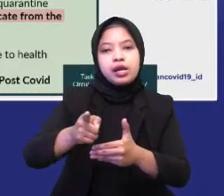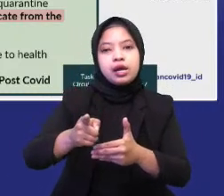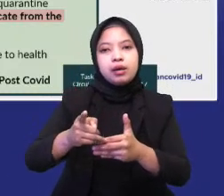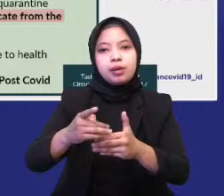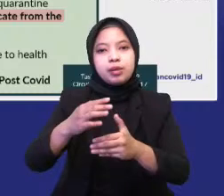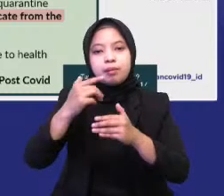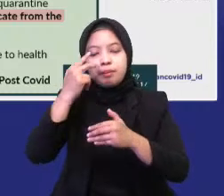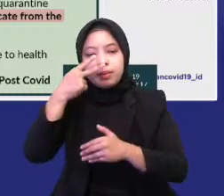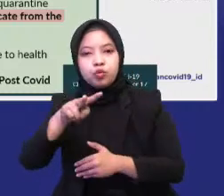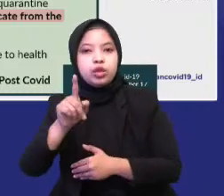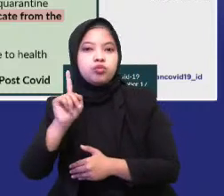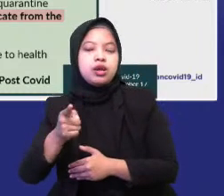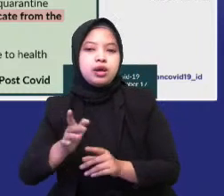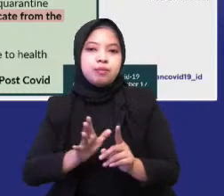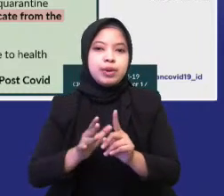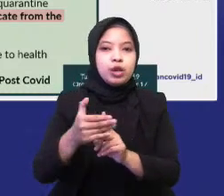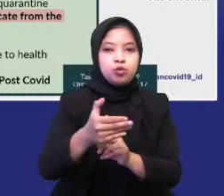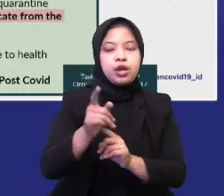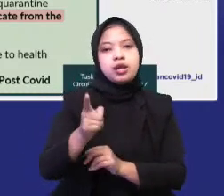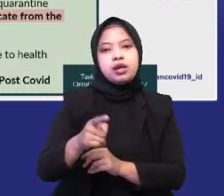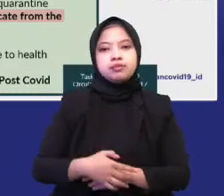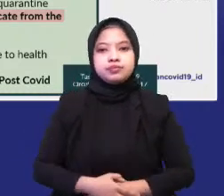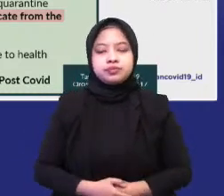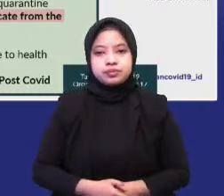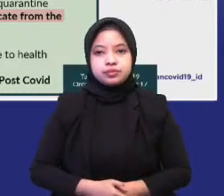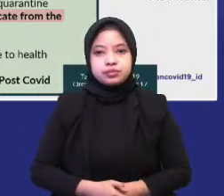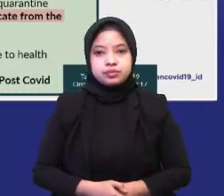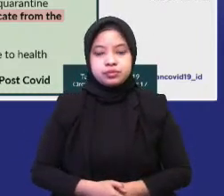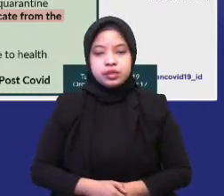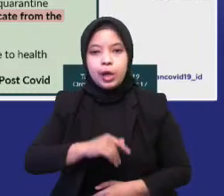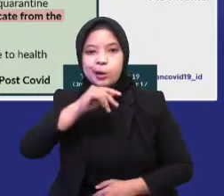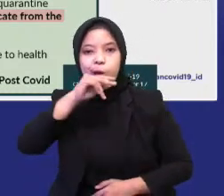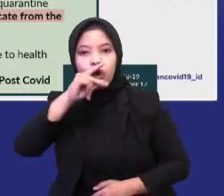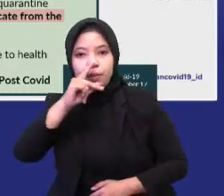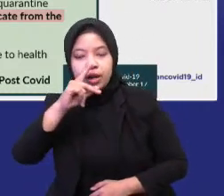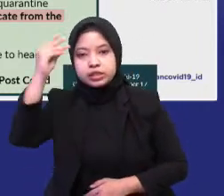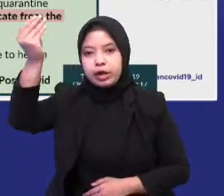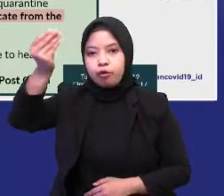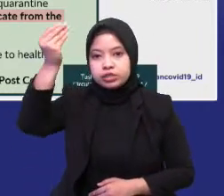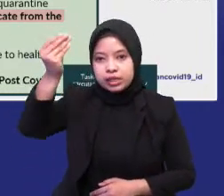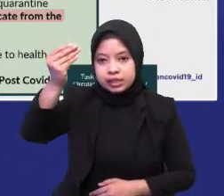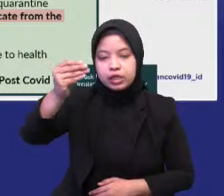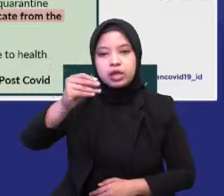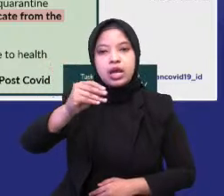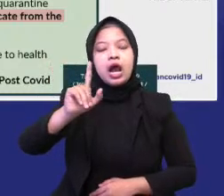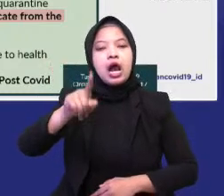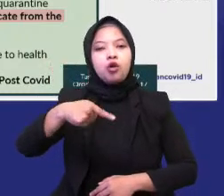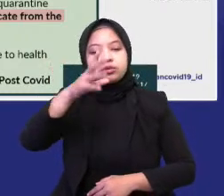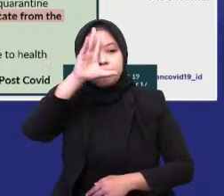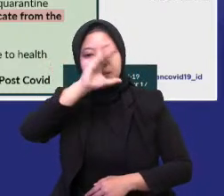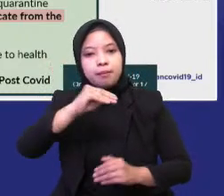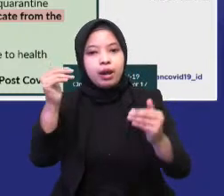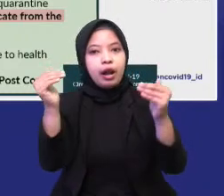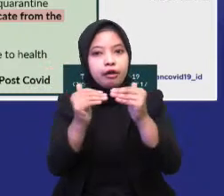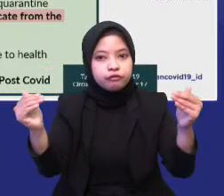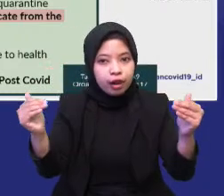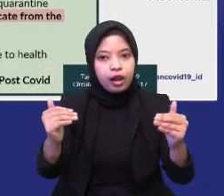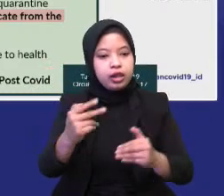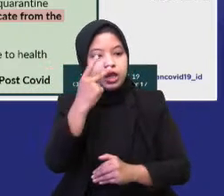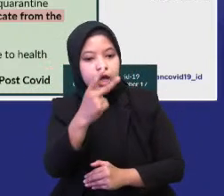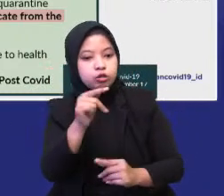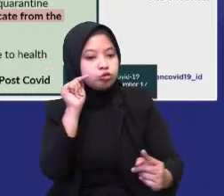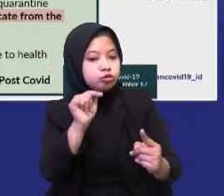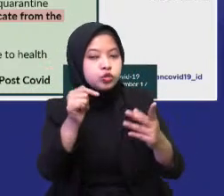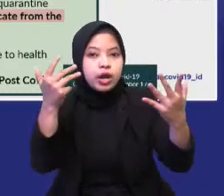period. Meanwhile, it is recommended that foreign travelers that are not vaccinated due to health reasons